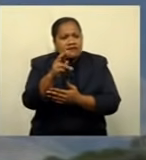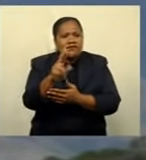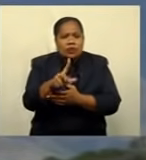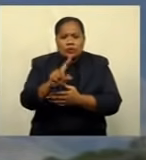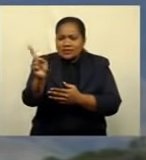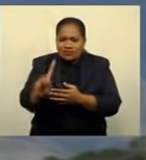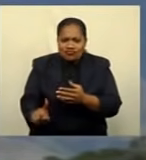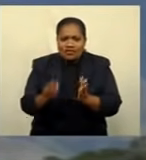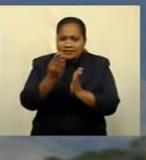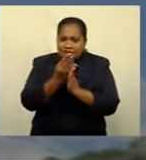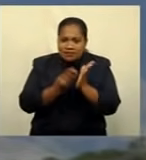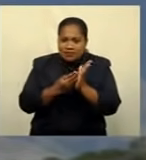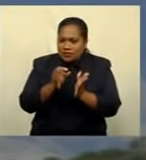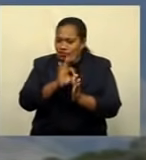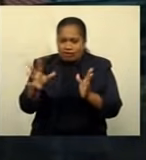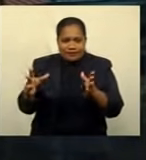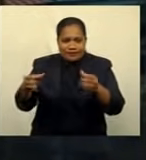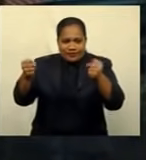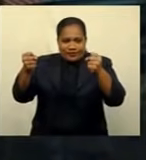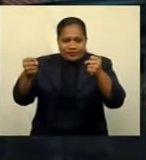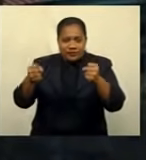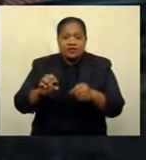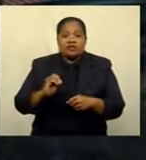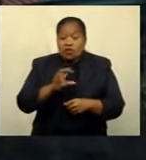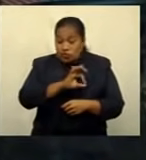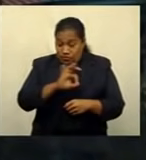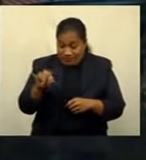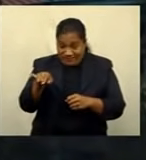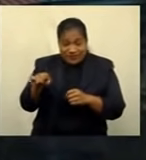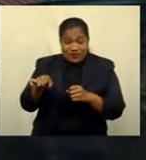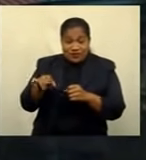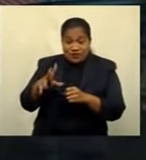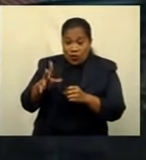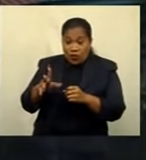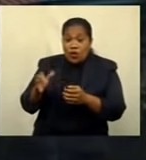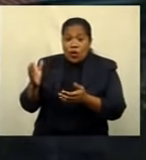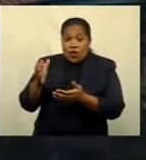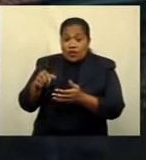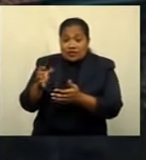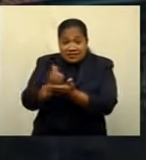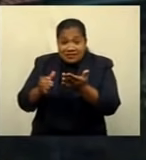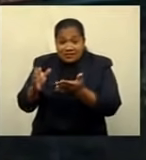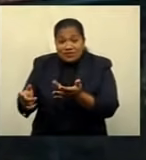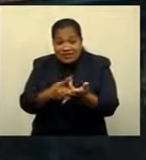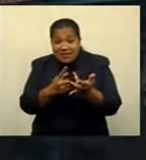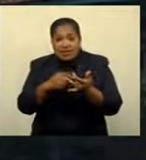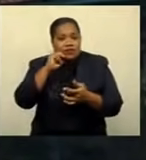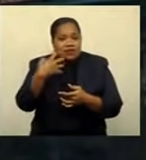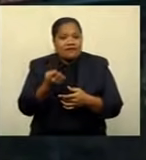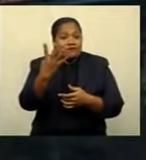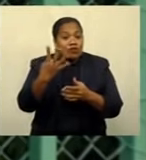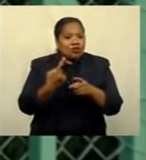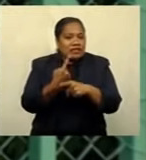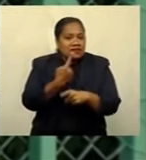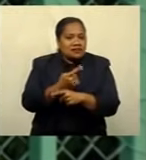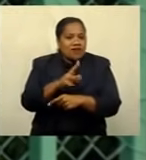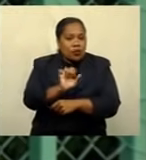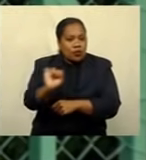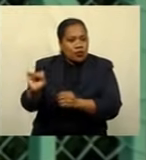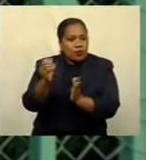disconnection. Non-subsidized domestic customers will get 4 weeks for their bill. I really like the